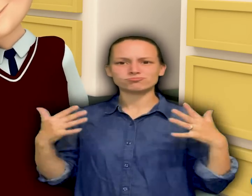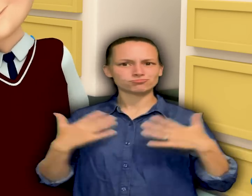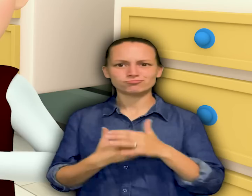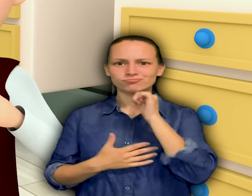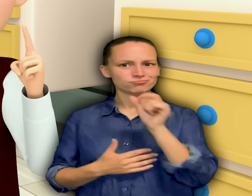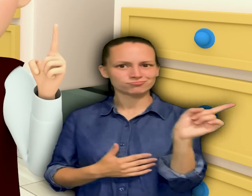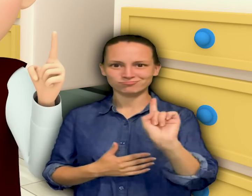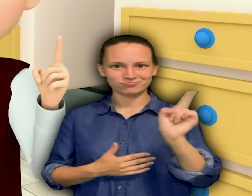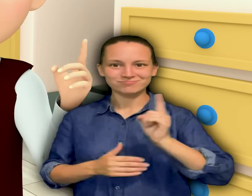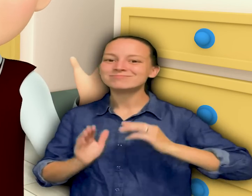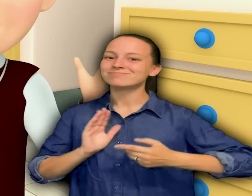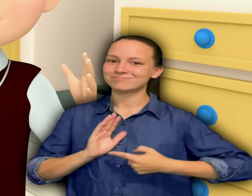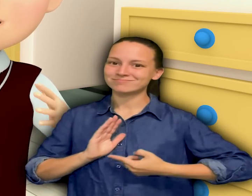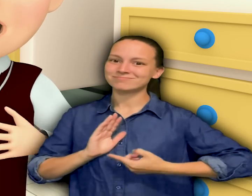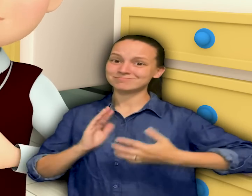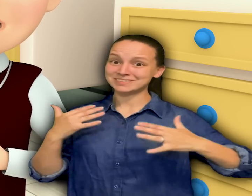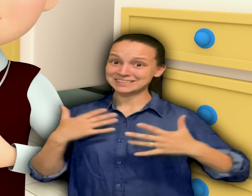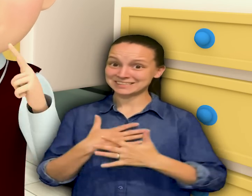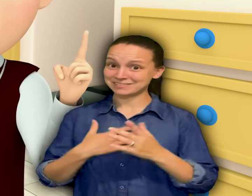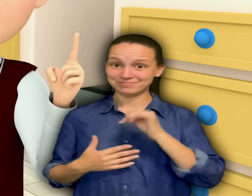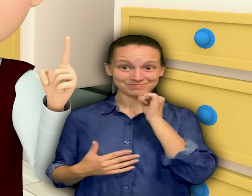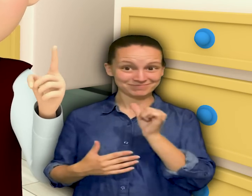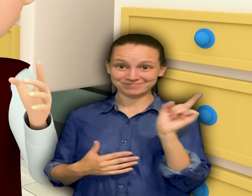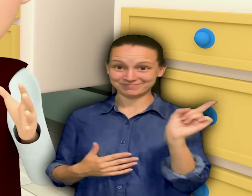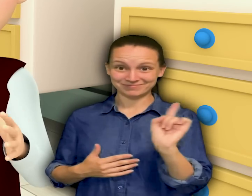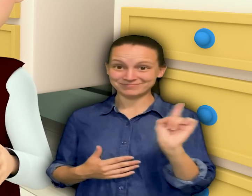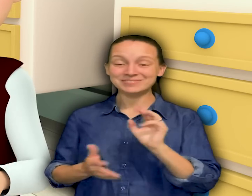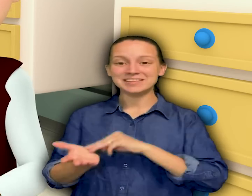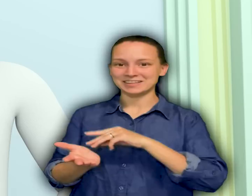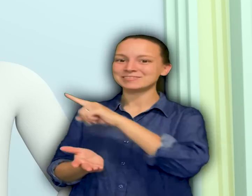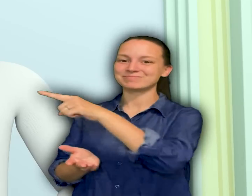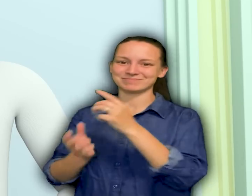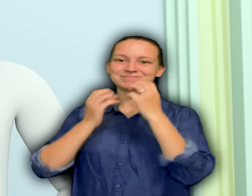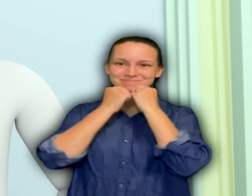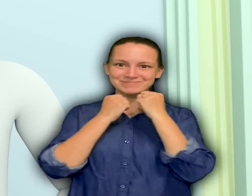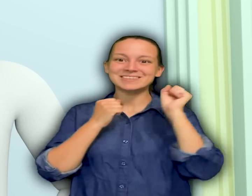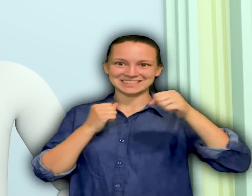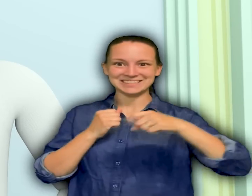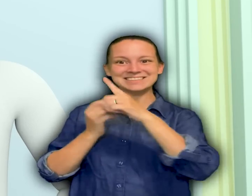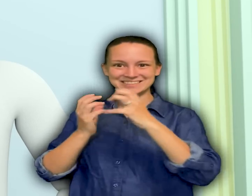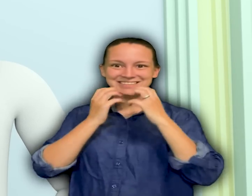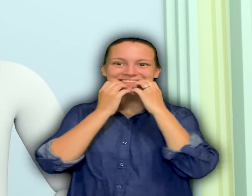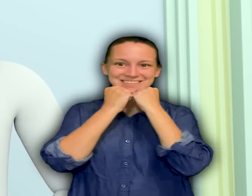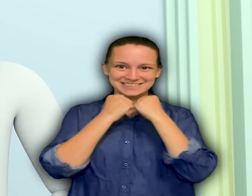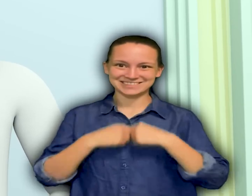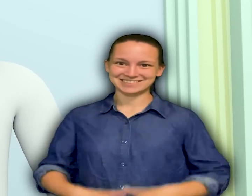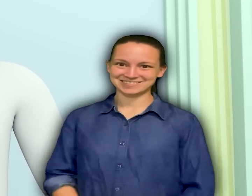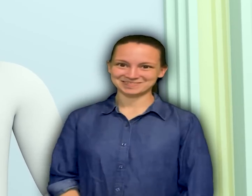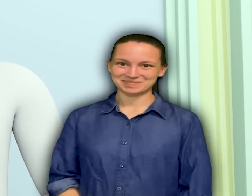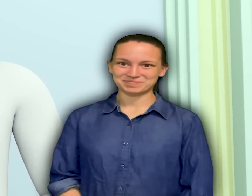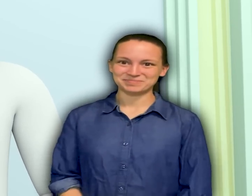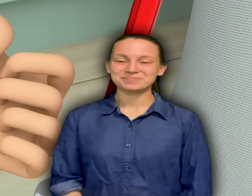checked I'm not scared yeah I'm not scared doctors really care they do doctors